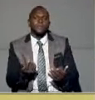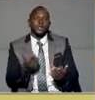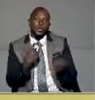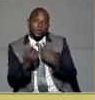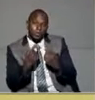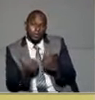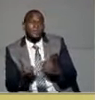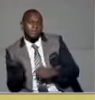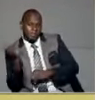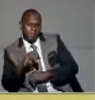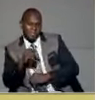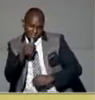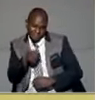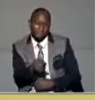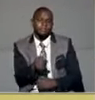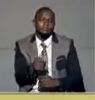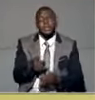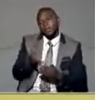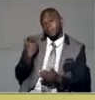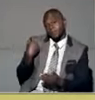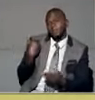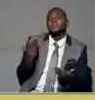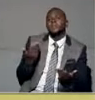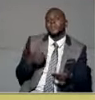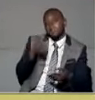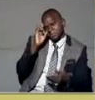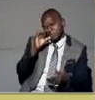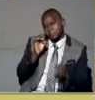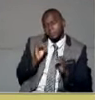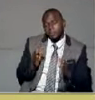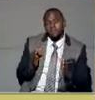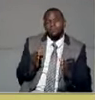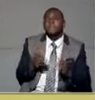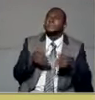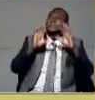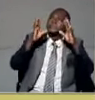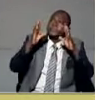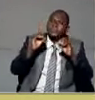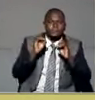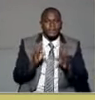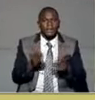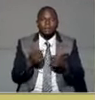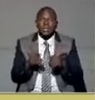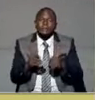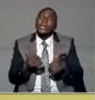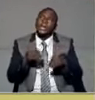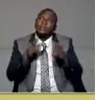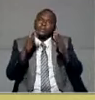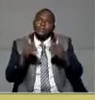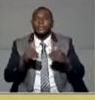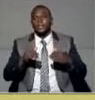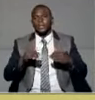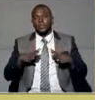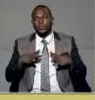the day itself. Previously, it wasn't a day that was being celebrated or marked as a public holiday,